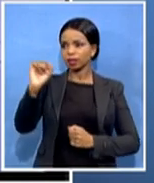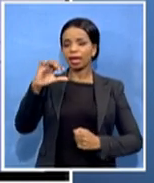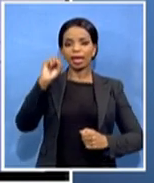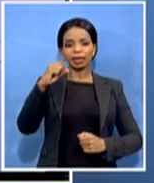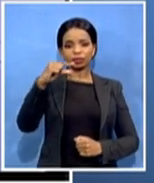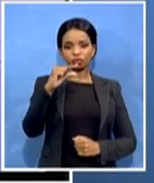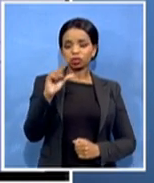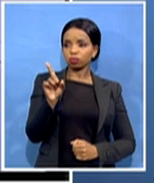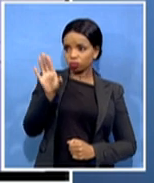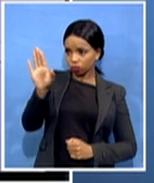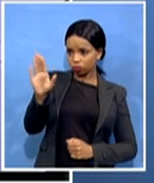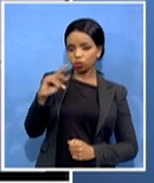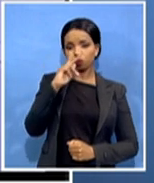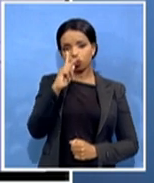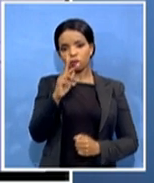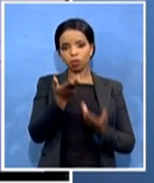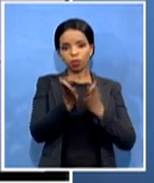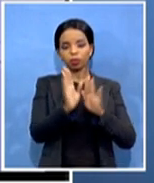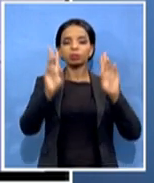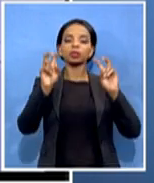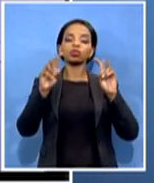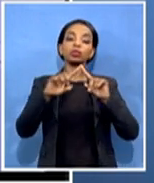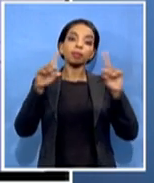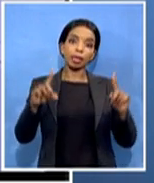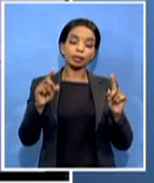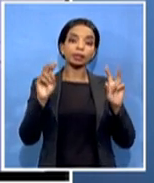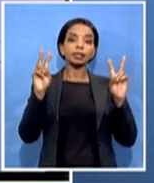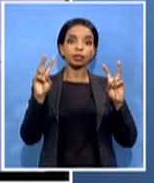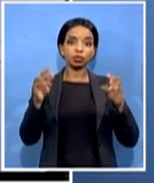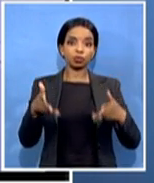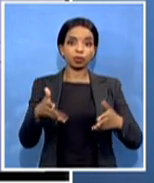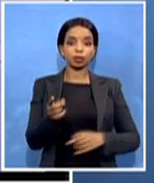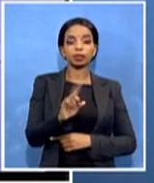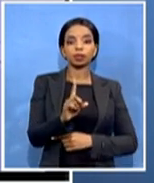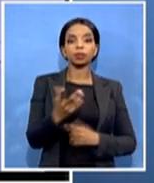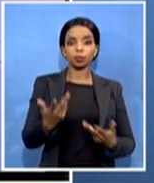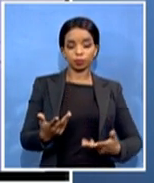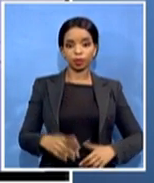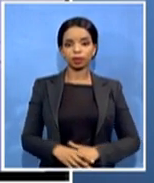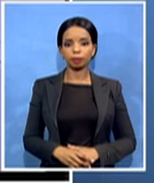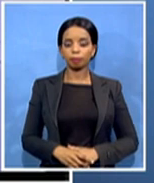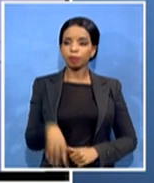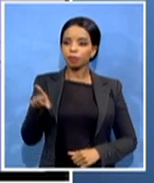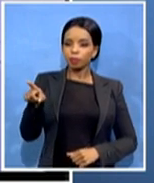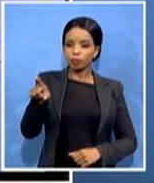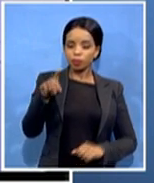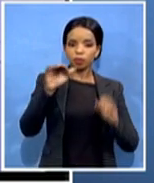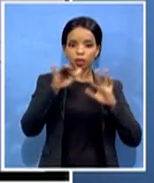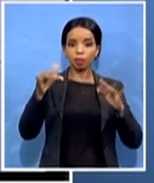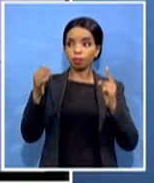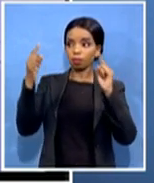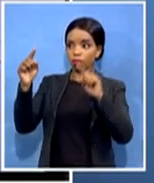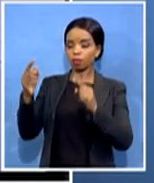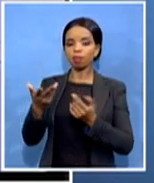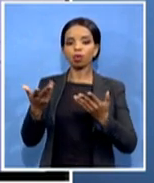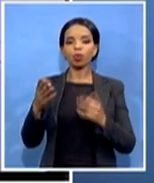the fact of the matter here is that those who went to Zimbabwe under the leadership of Secretary General, they